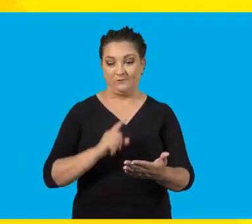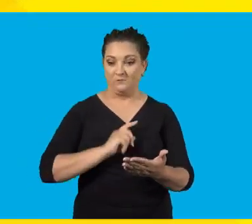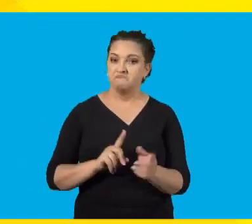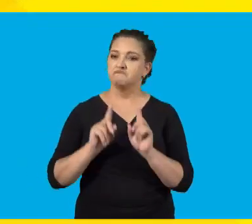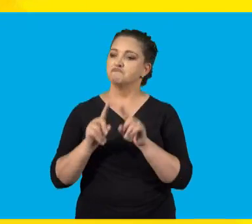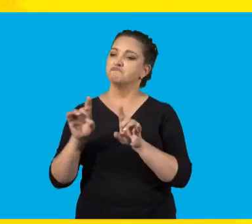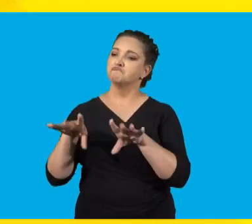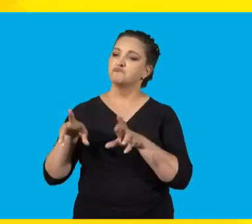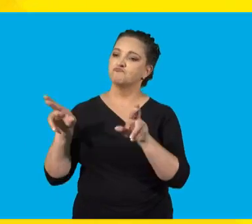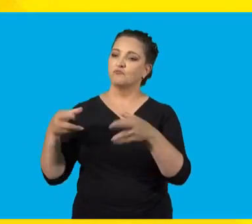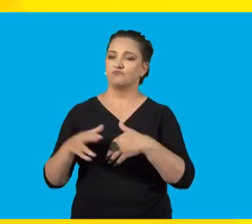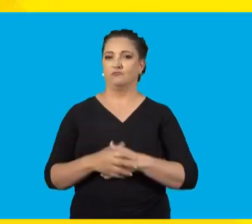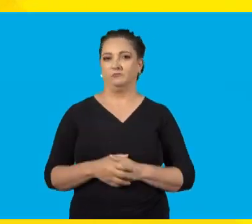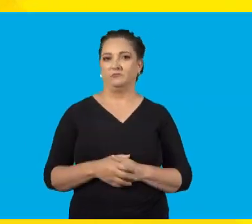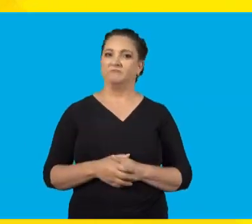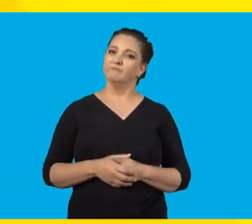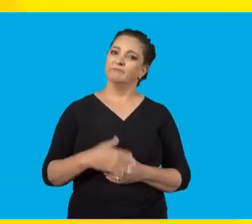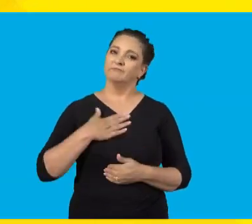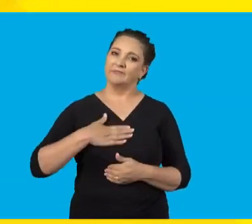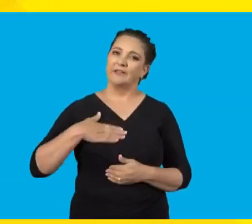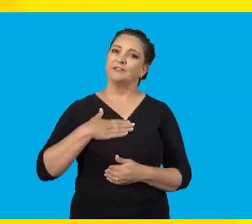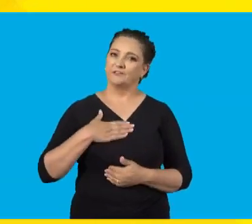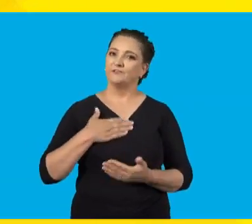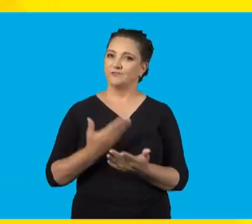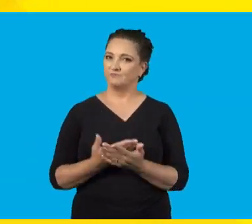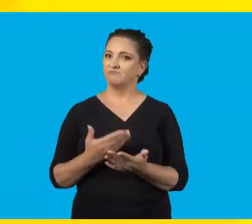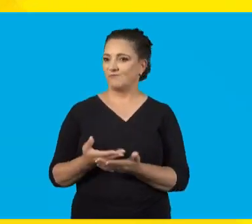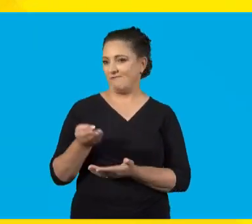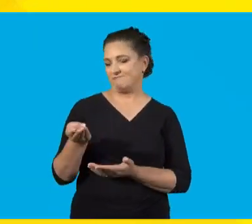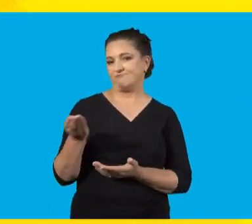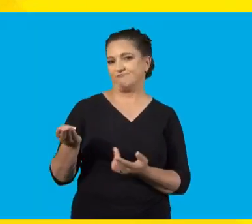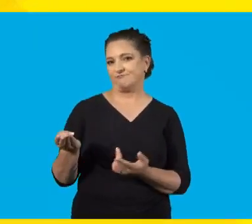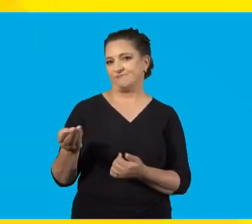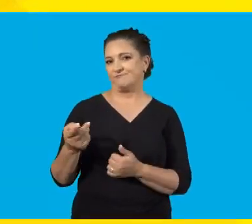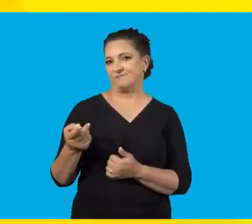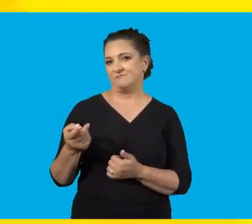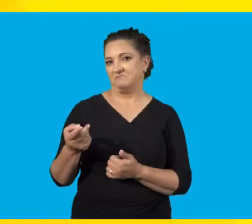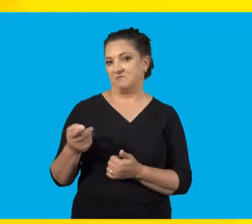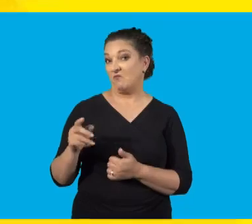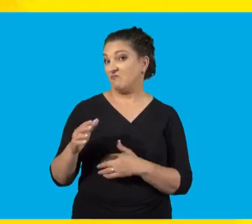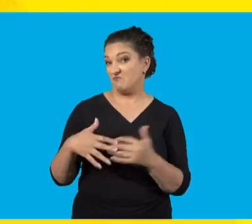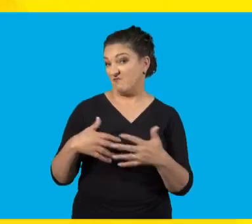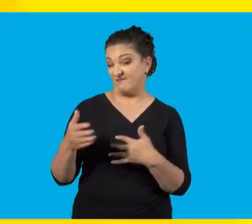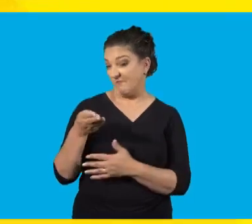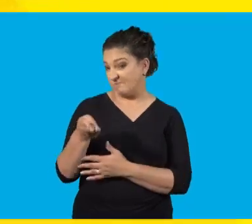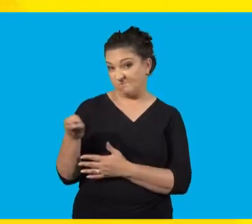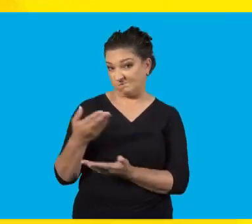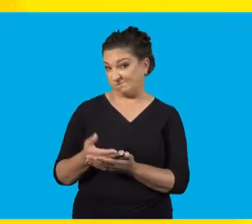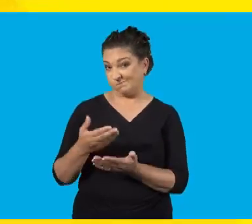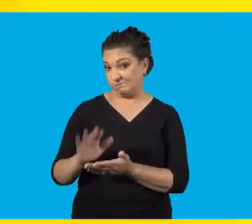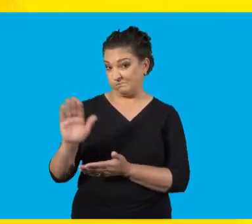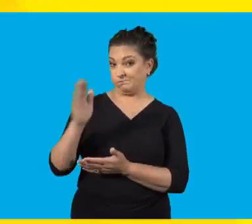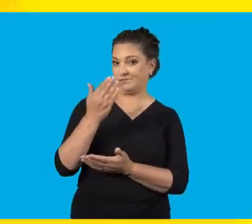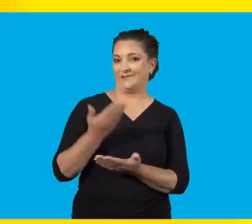when you step into the exam room and you have to deal with the issues confronted you are confronted with in your